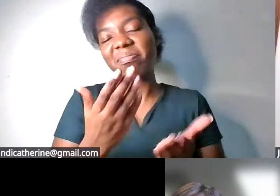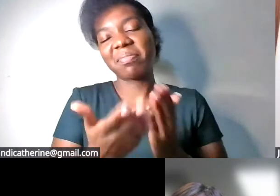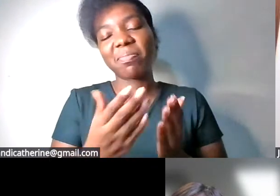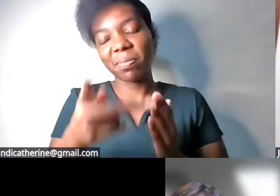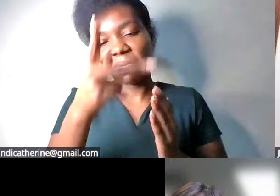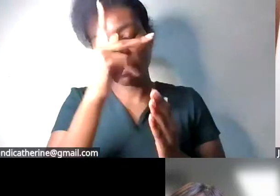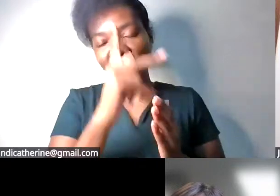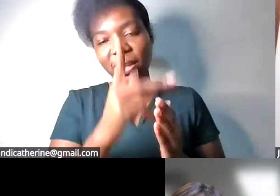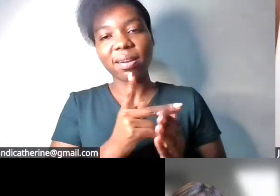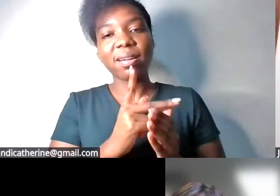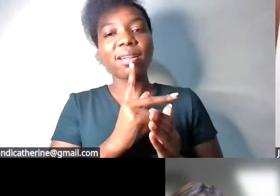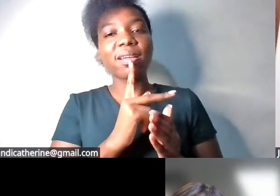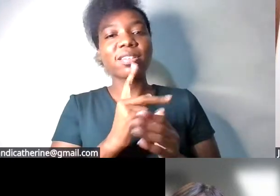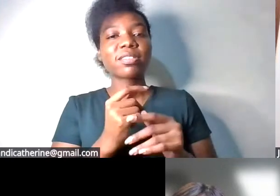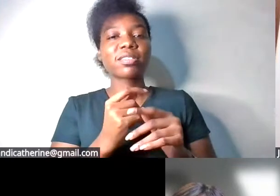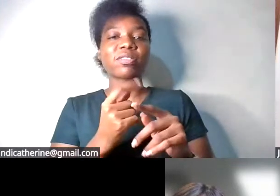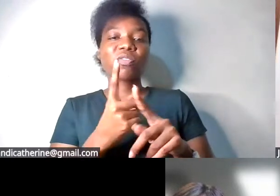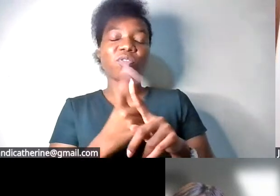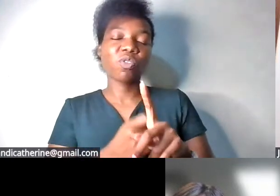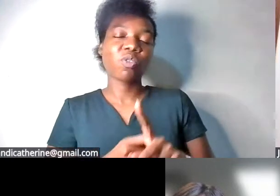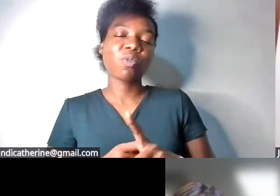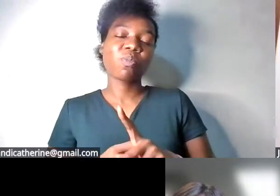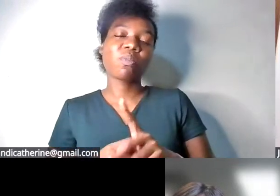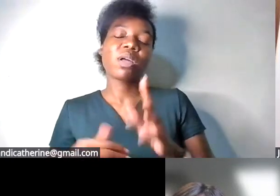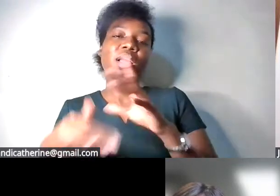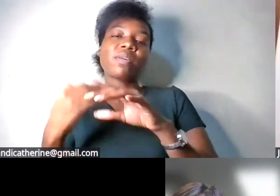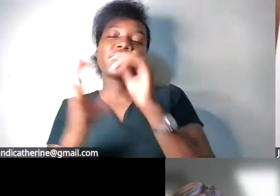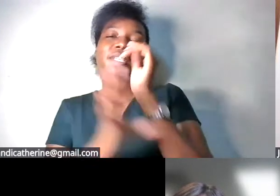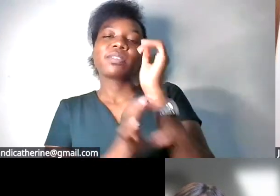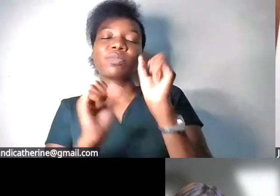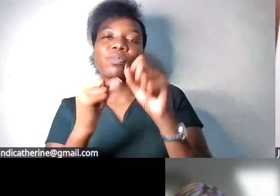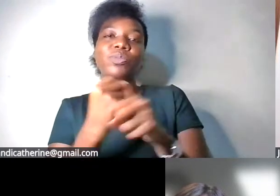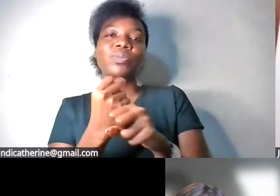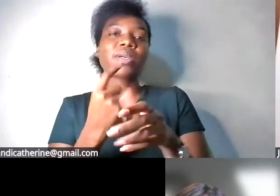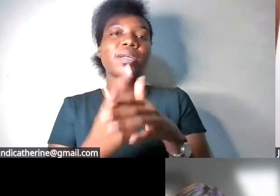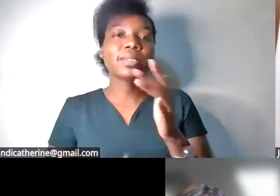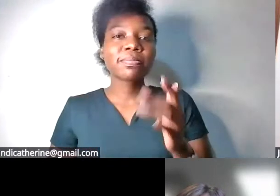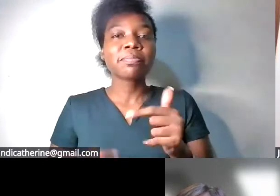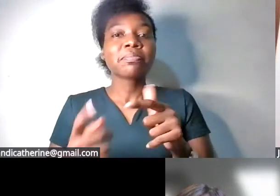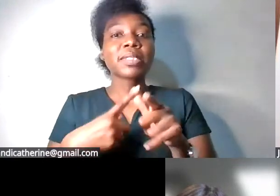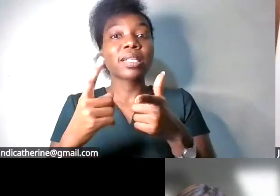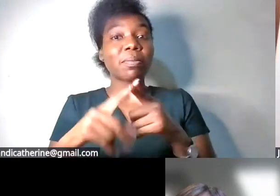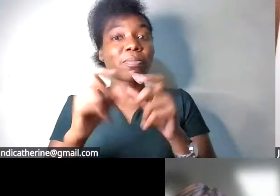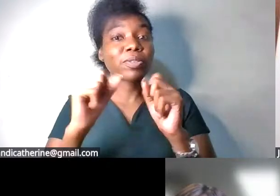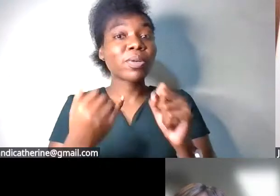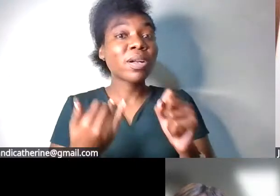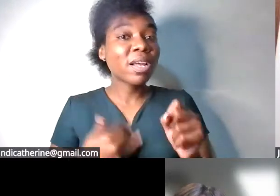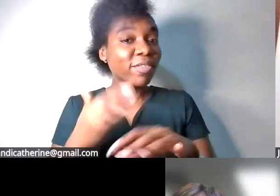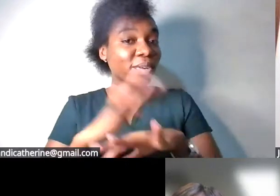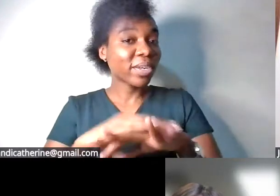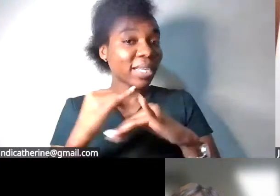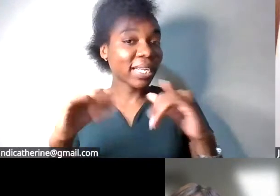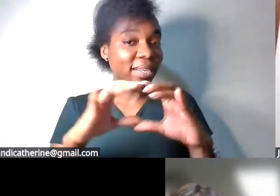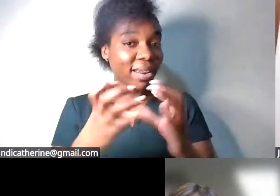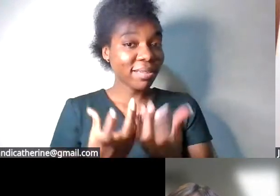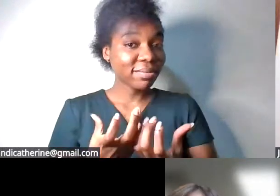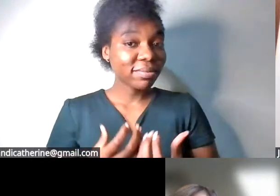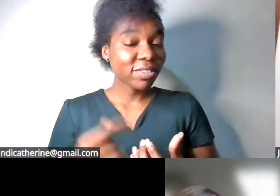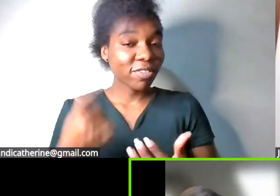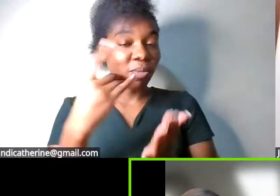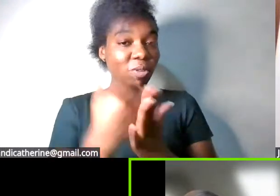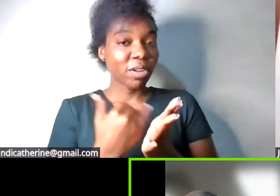live overseas? And then the other question is, do you have an online version for the classes for this program? As from Bana